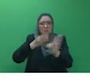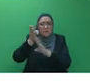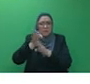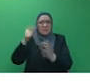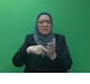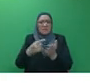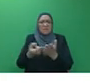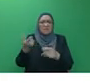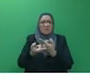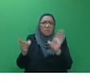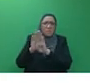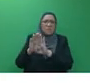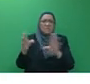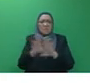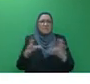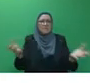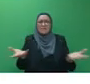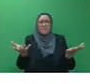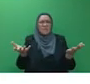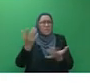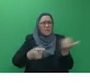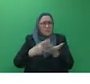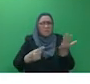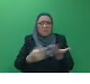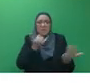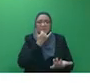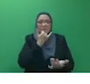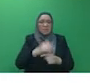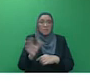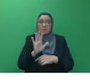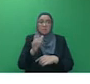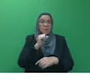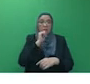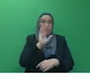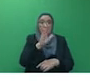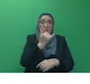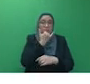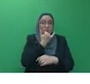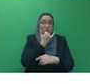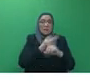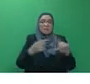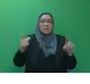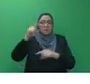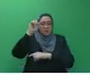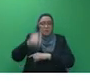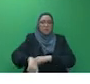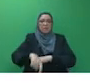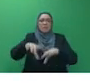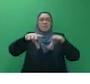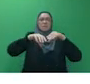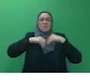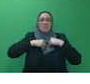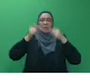no one is saying it's your fault and no one is saying you deserve it uh but you have to have the humility and the awareness to know that